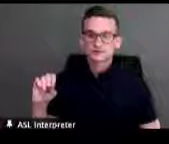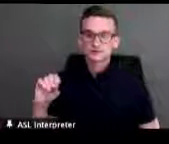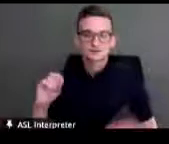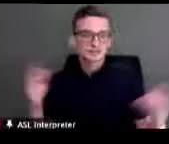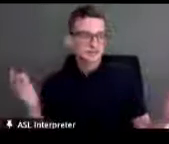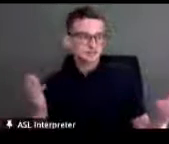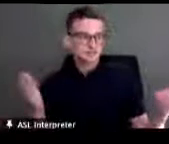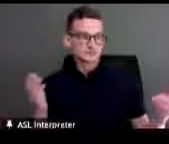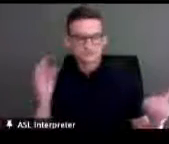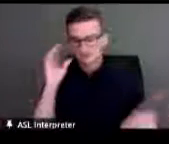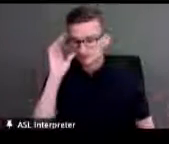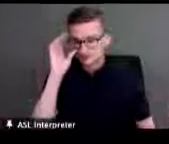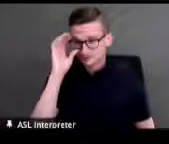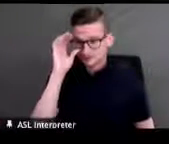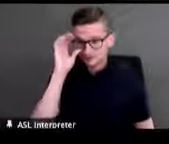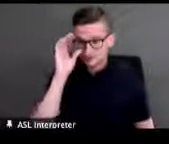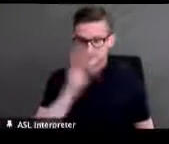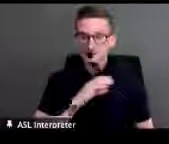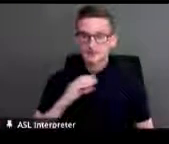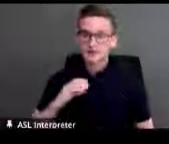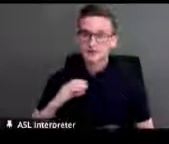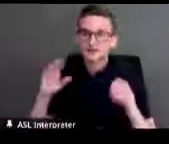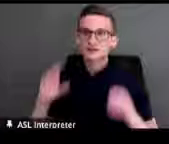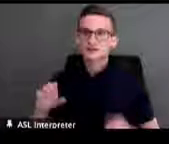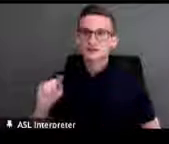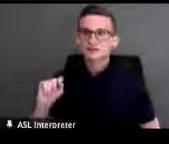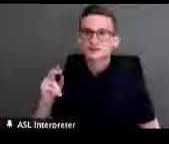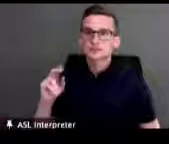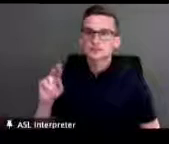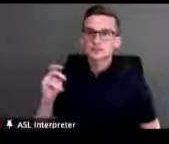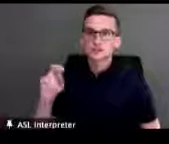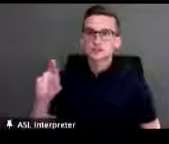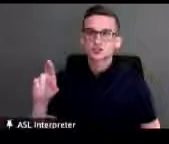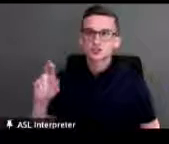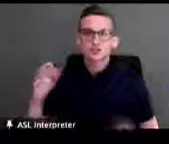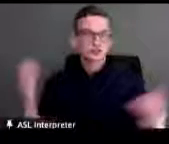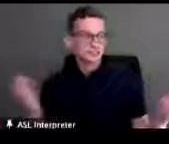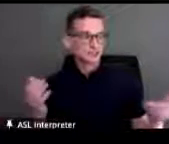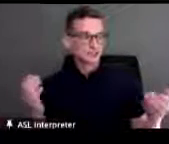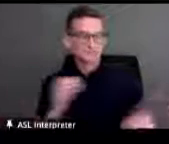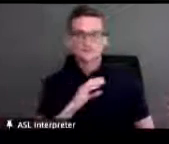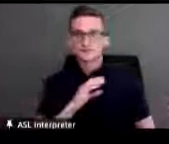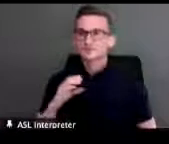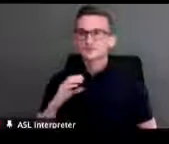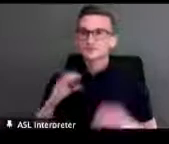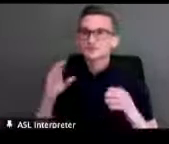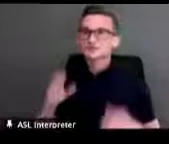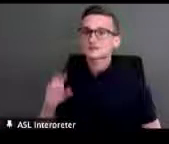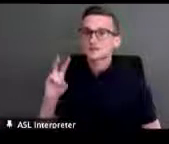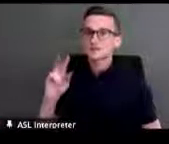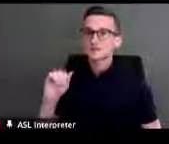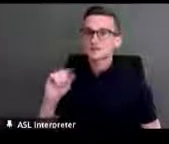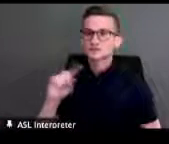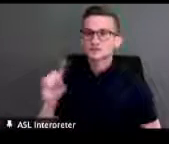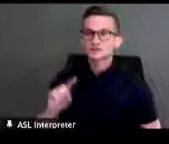Here. Commissioner Turner? Here. Commissioner Vasquez?